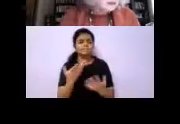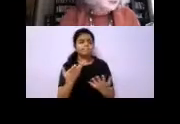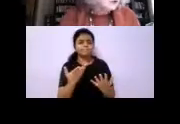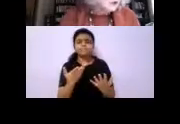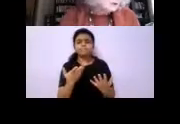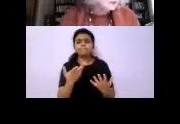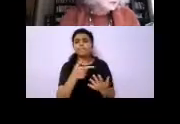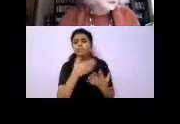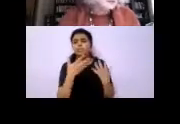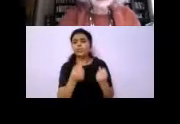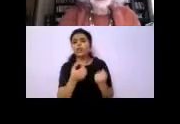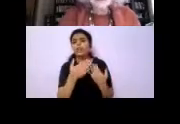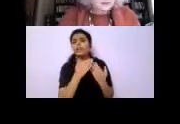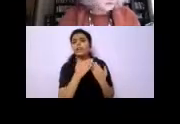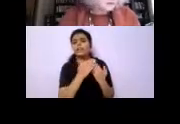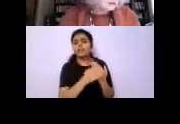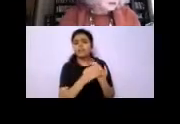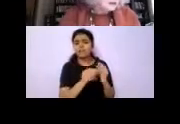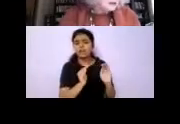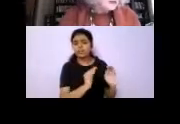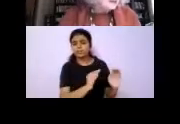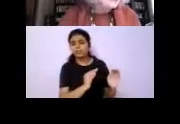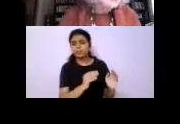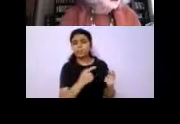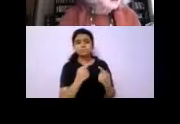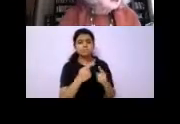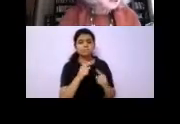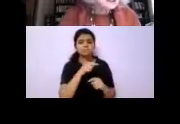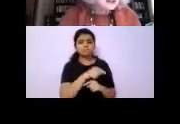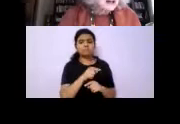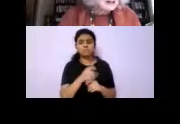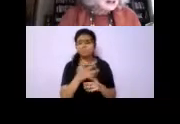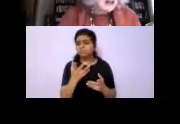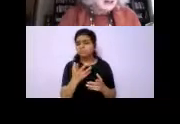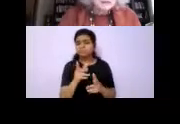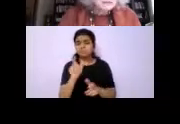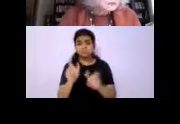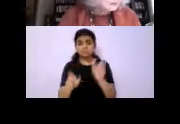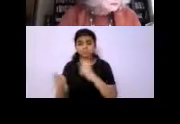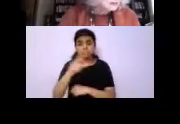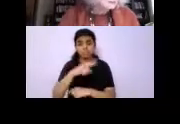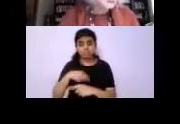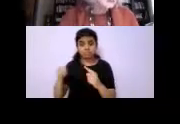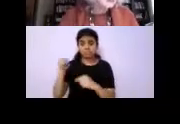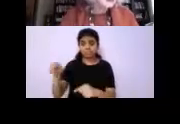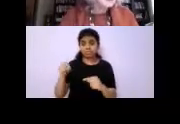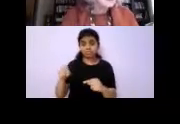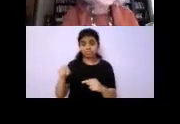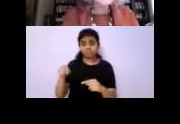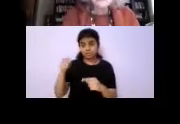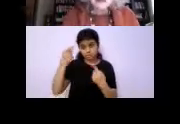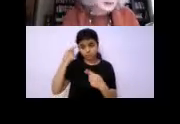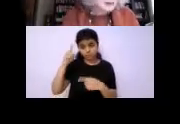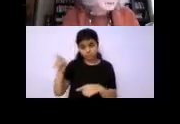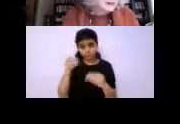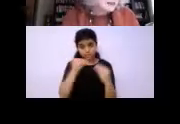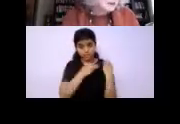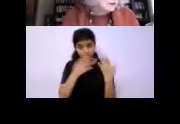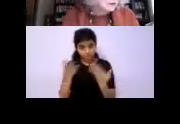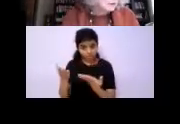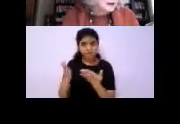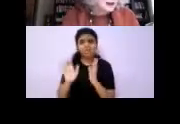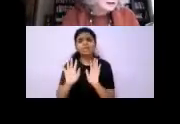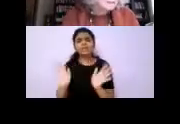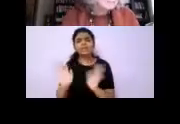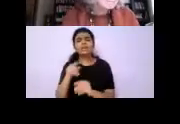Unfortunately, they also feed the sentiment that the public should not have to be responsible for dependents who cannot pay their